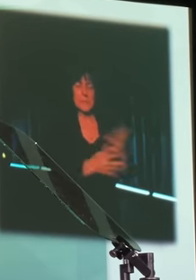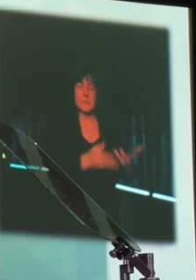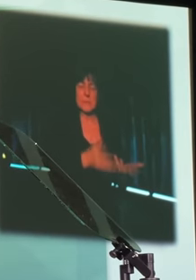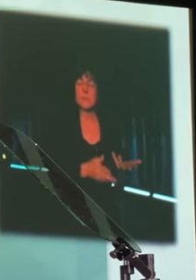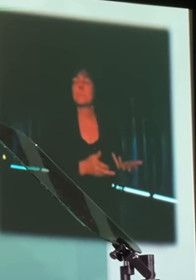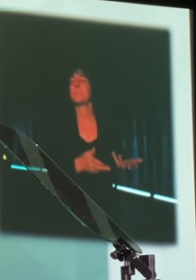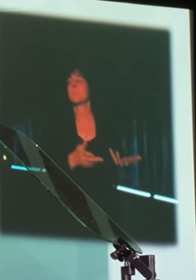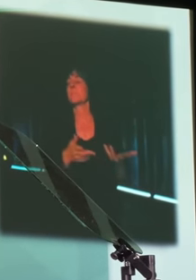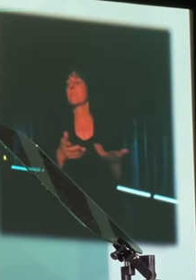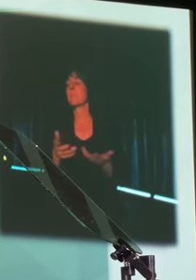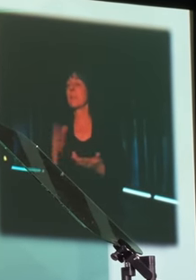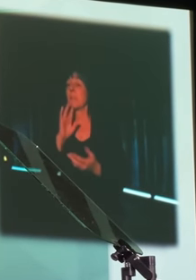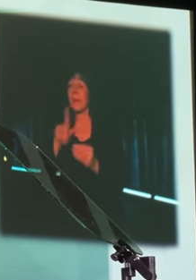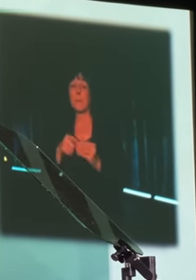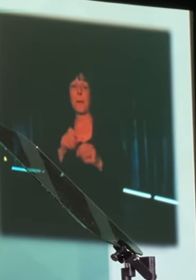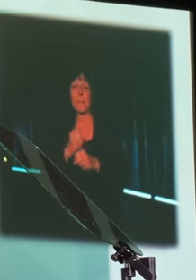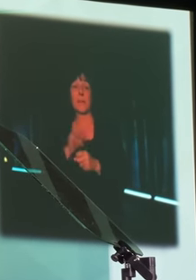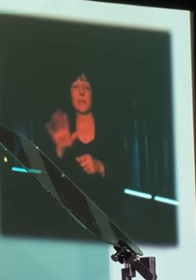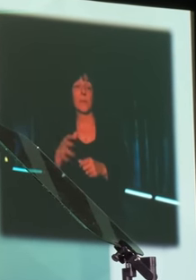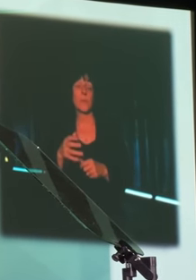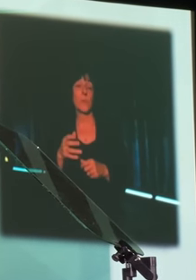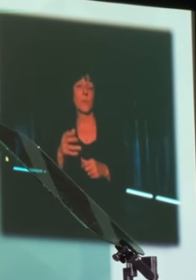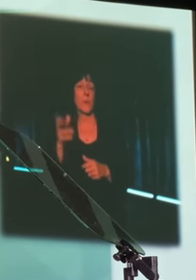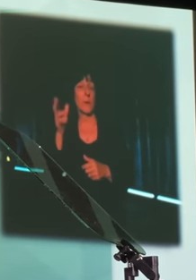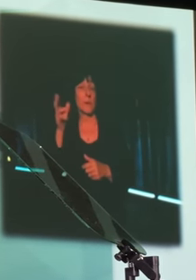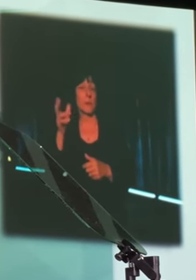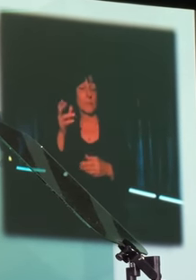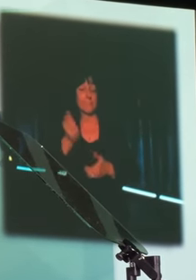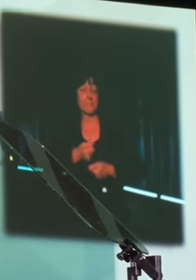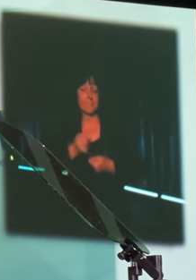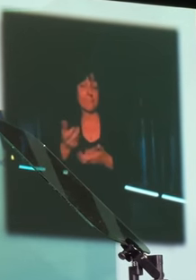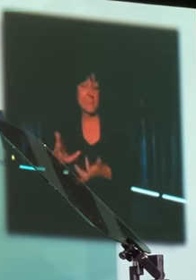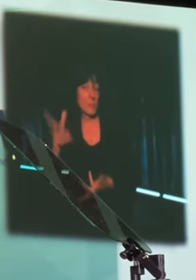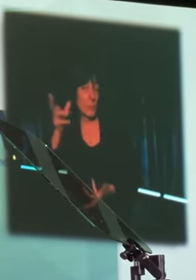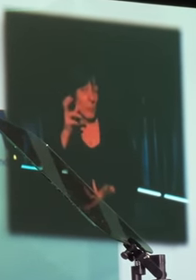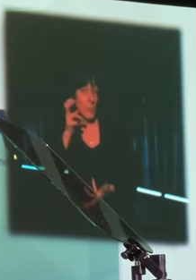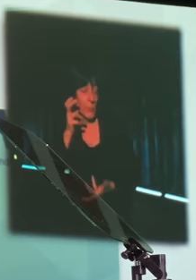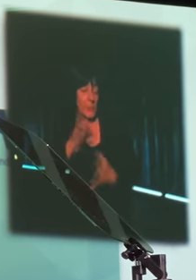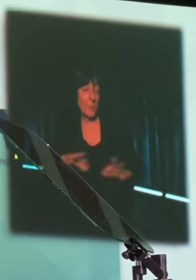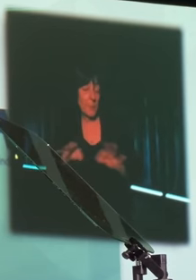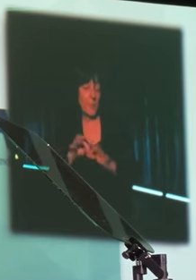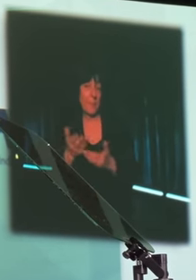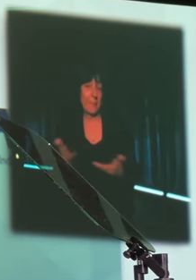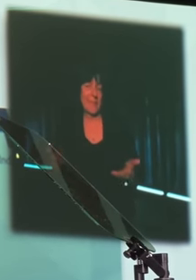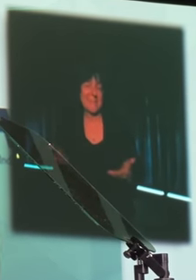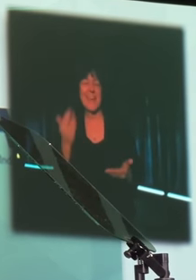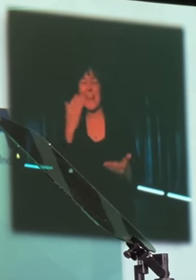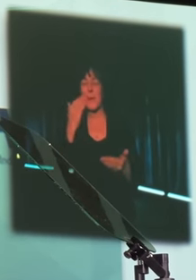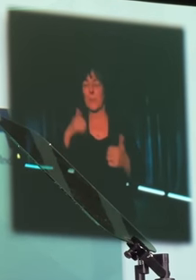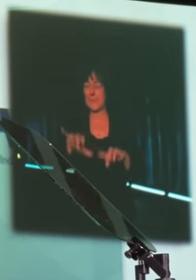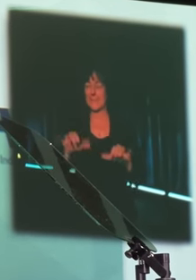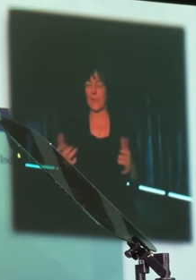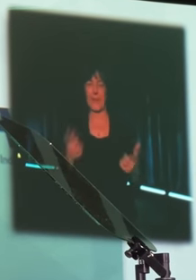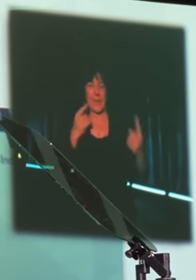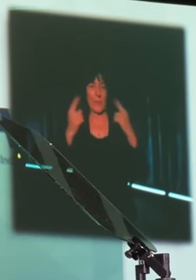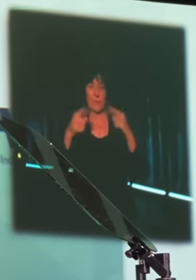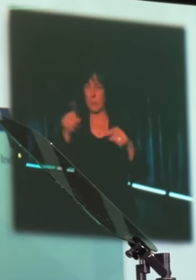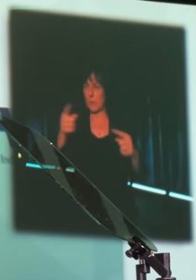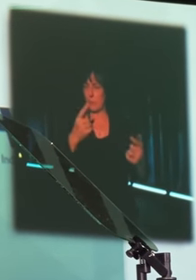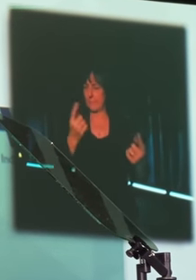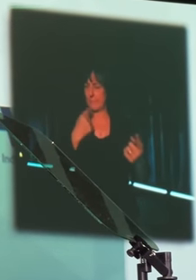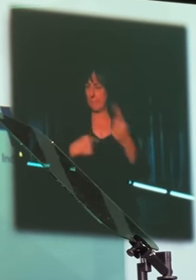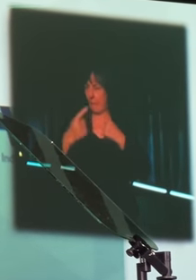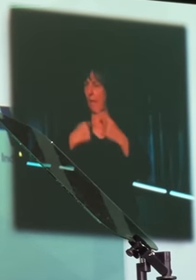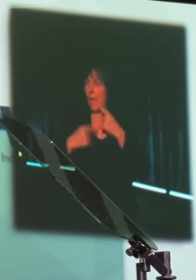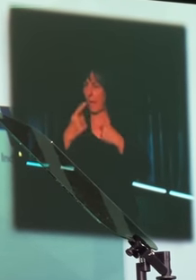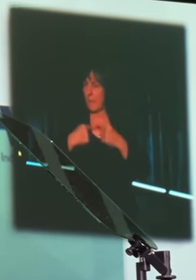speaking of making your voices heard on important matters, I know that we're still hearing from folks, and I hope to continue to